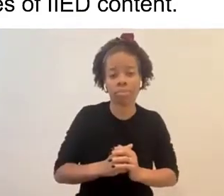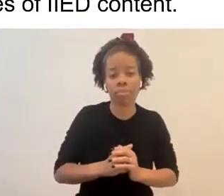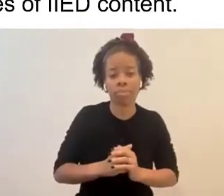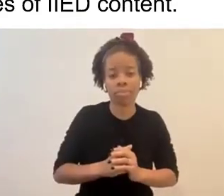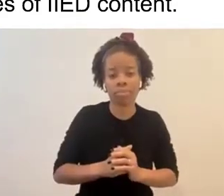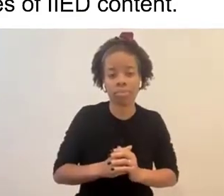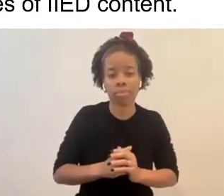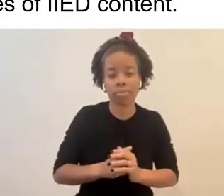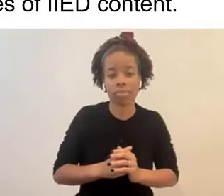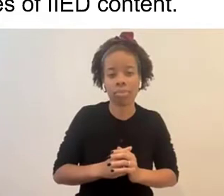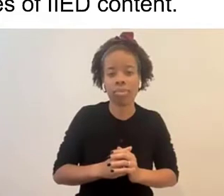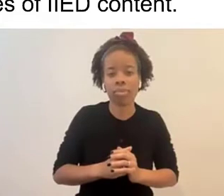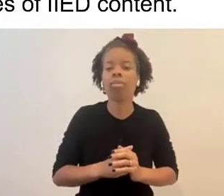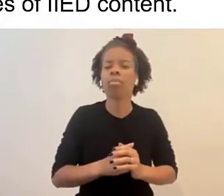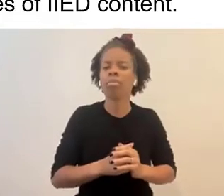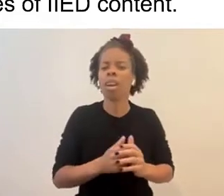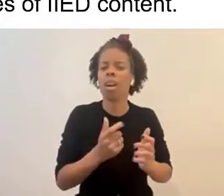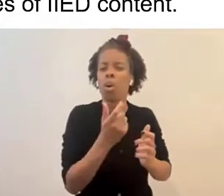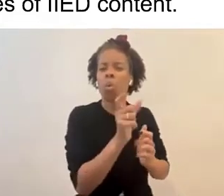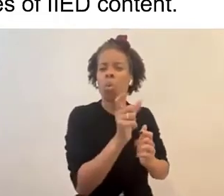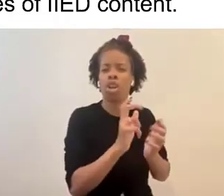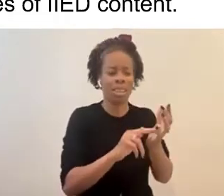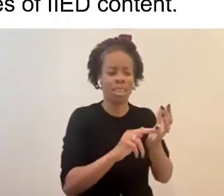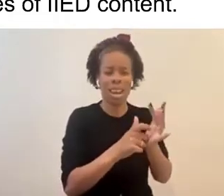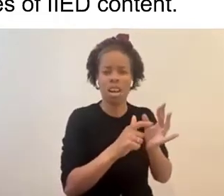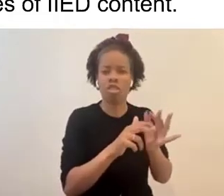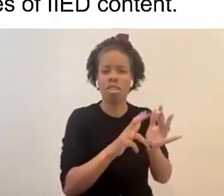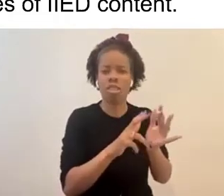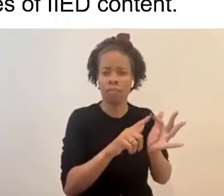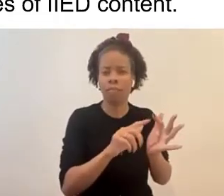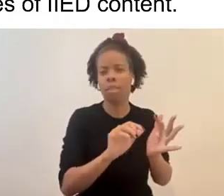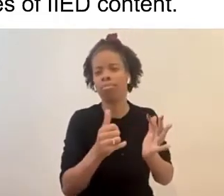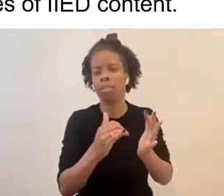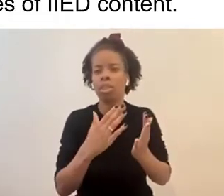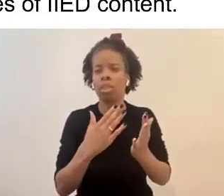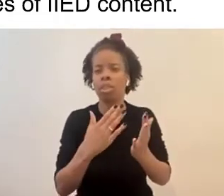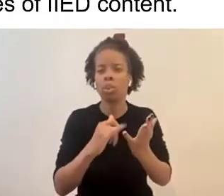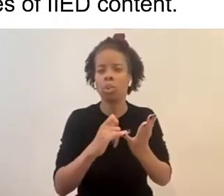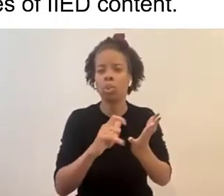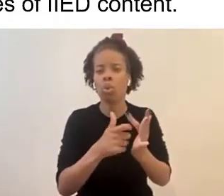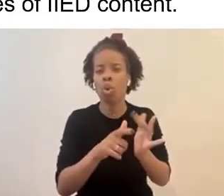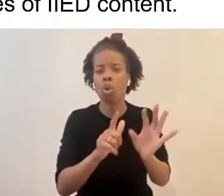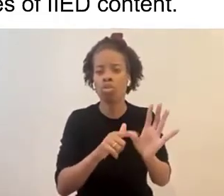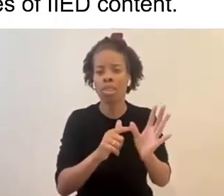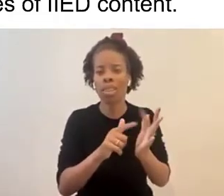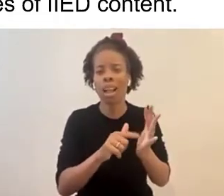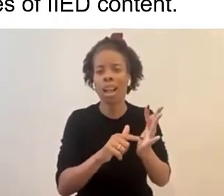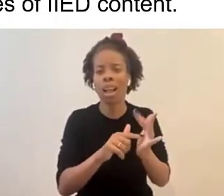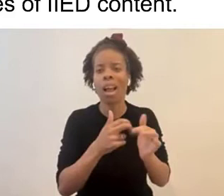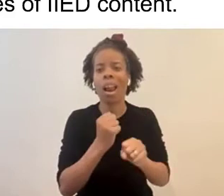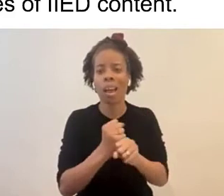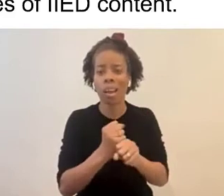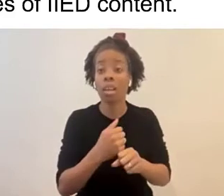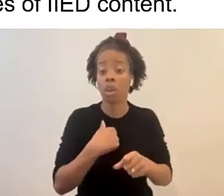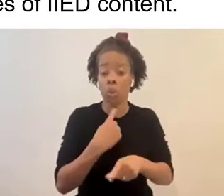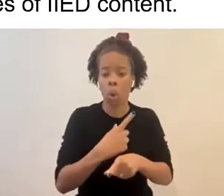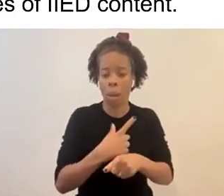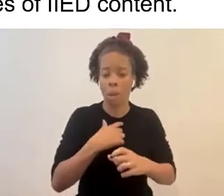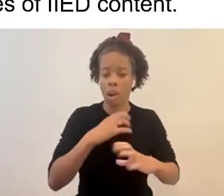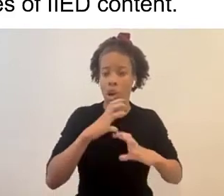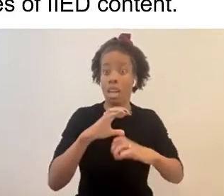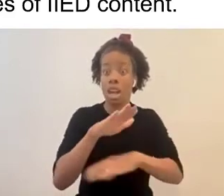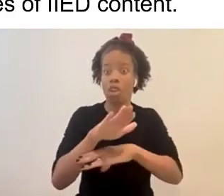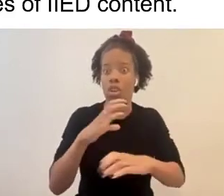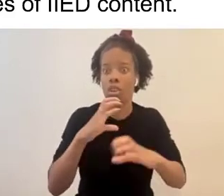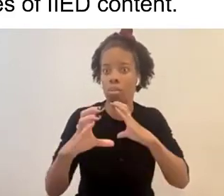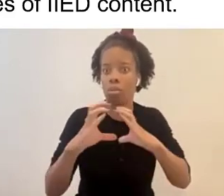and storytelling in different ways at times, but it's important to note that we were talking about our external storytelling, but also our